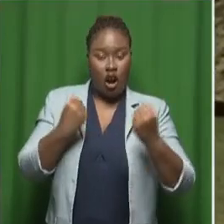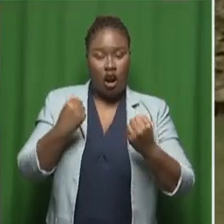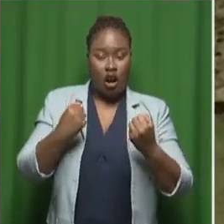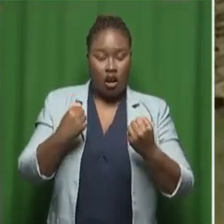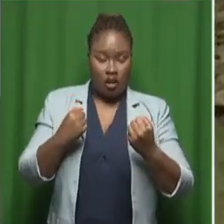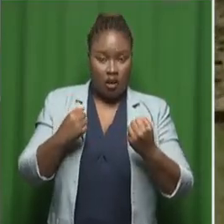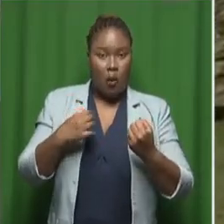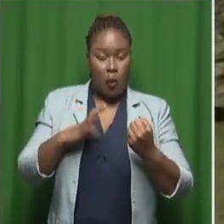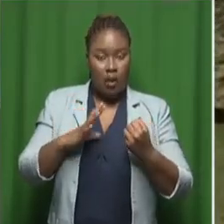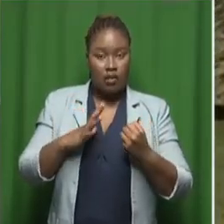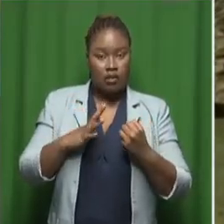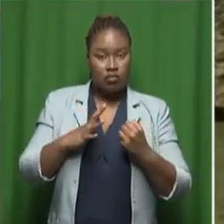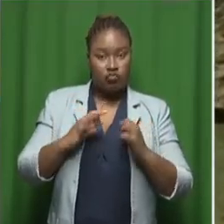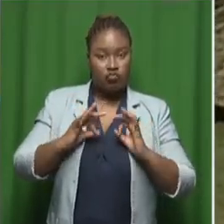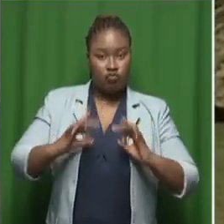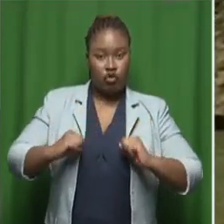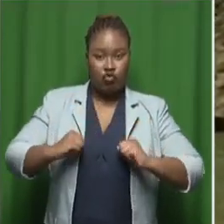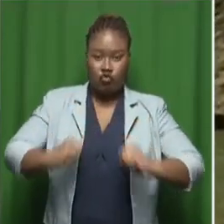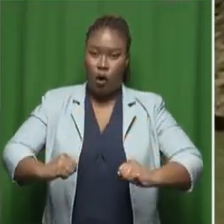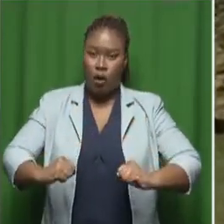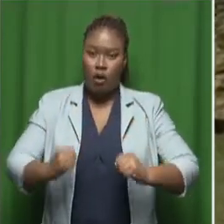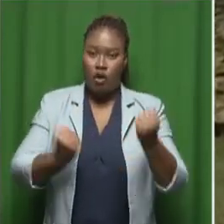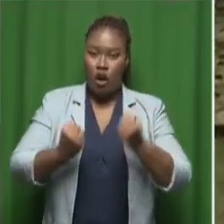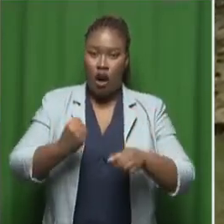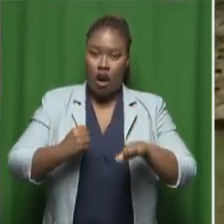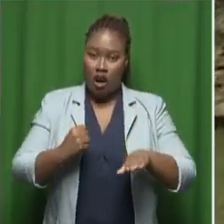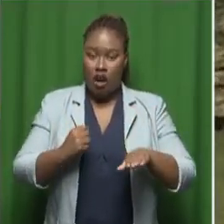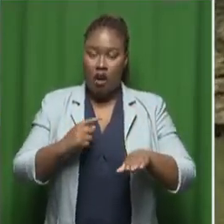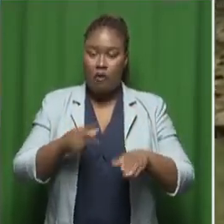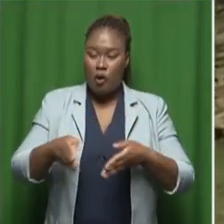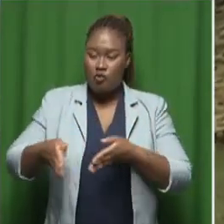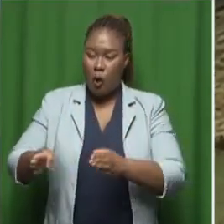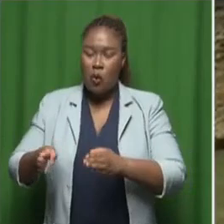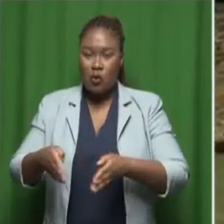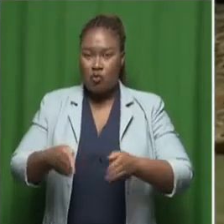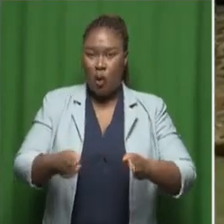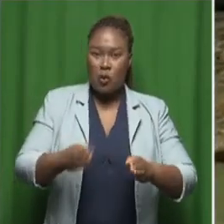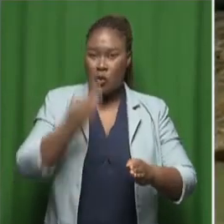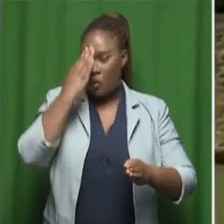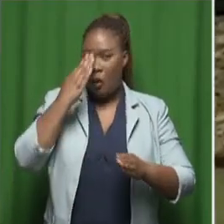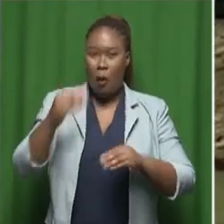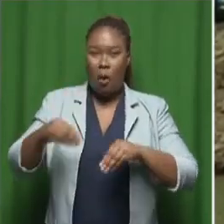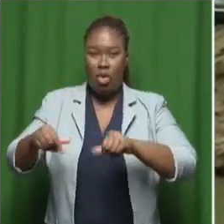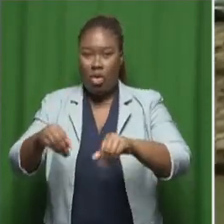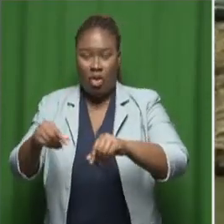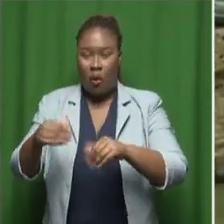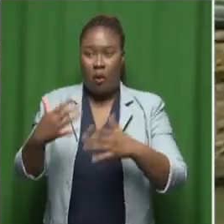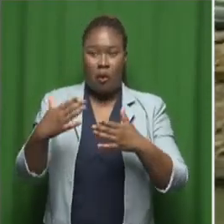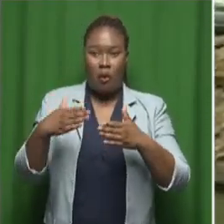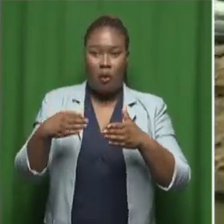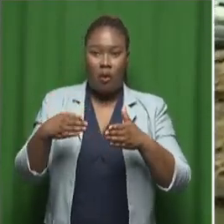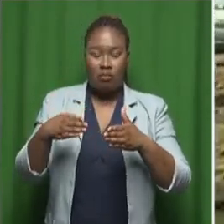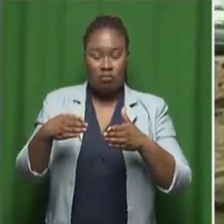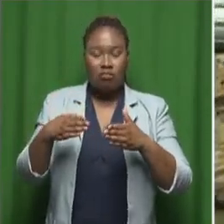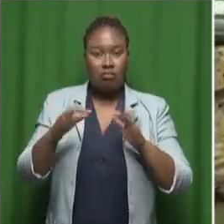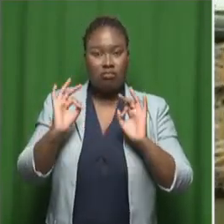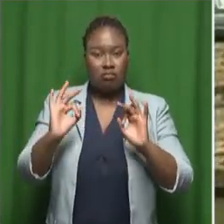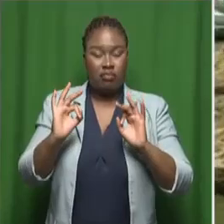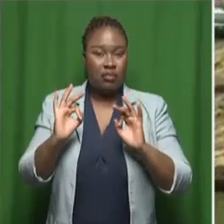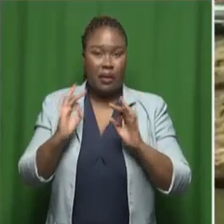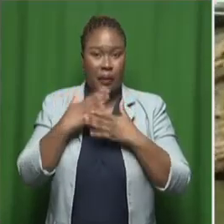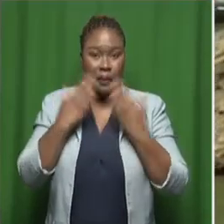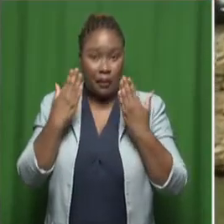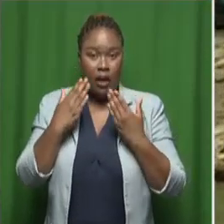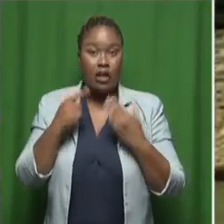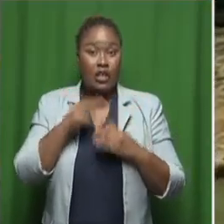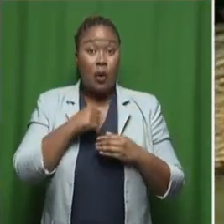South African built, proud, just to show that we can also do something great in this country. Yeah,